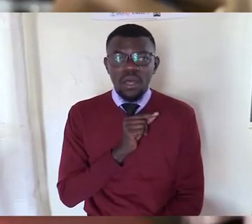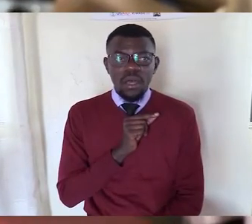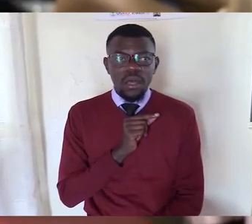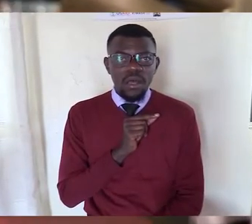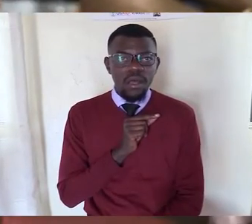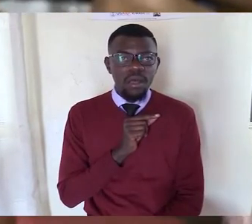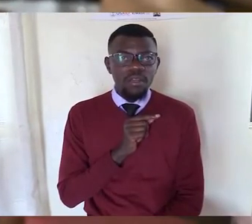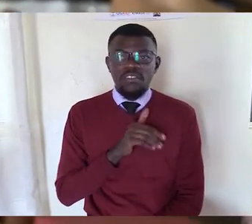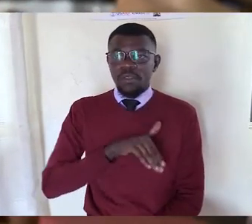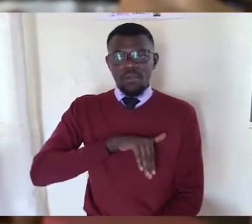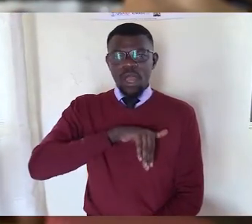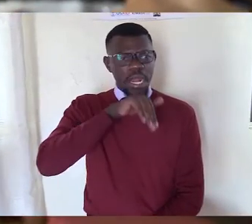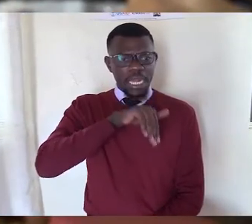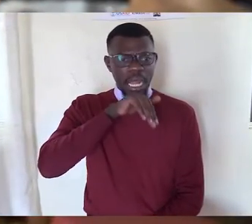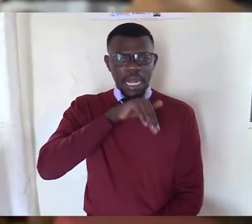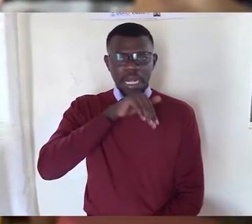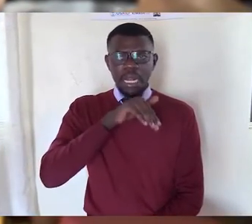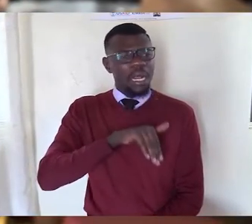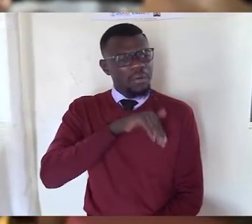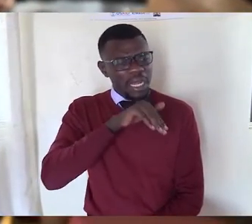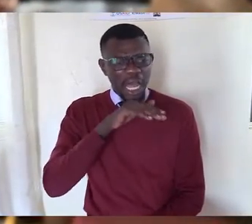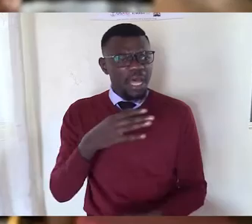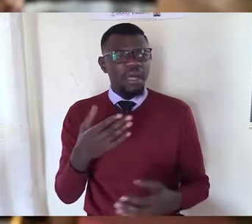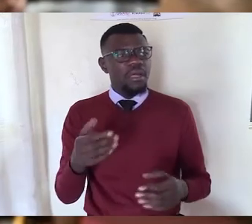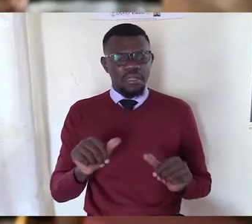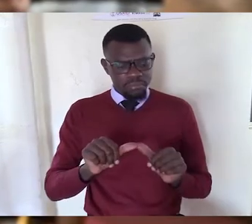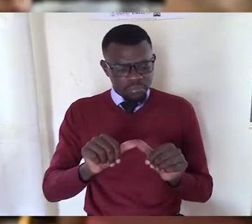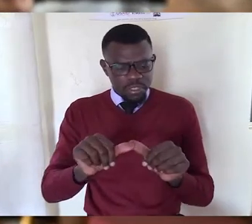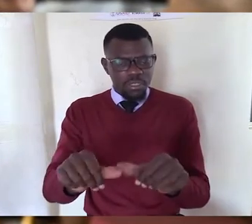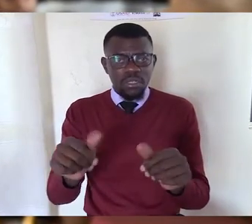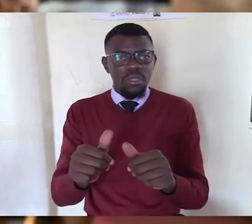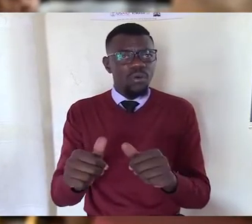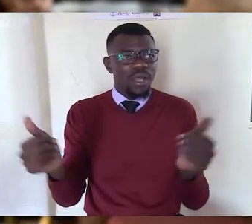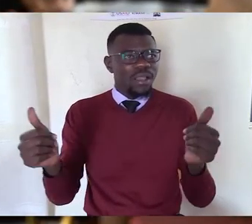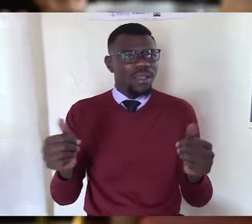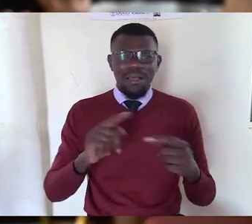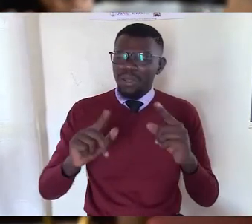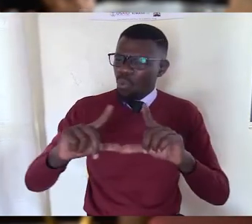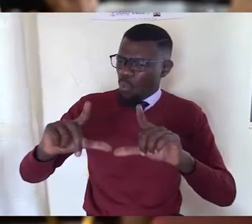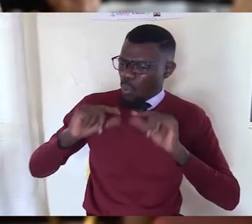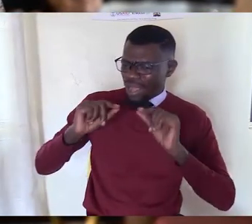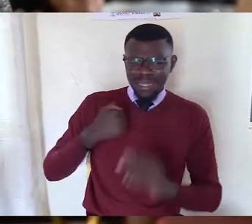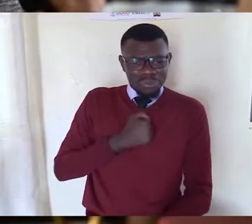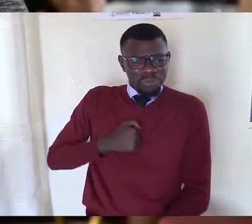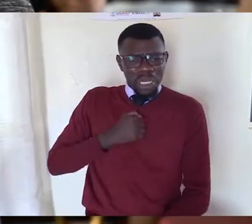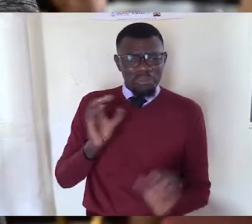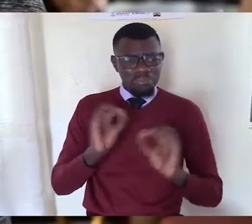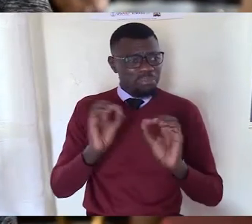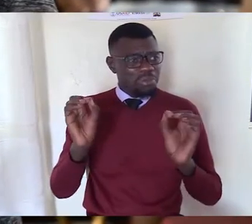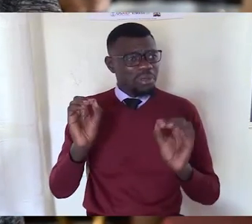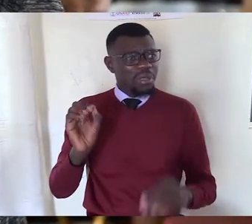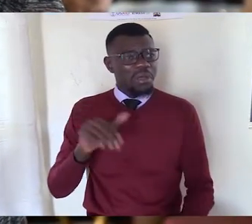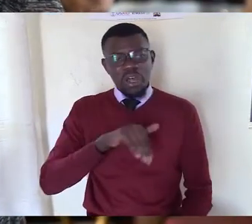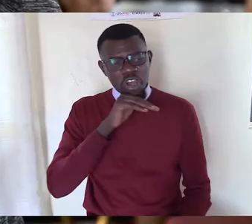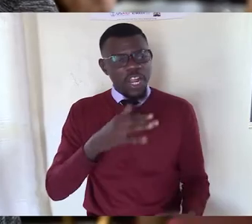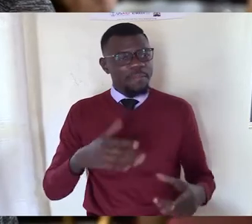moved on. If nothing else, jamani hata kutuambia poleni. If nothing else, you have moved on,